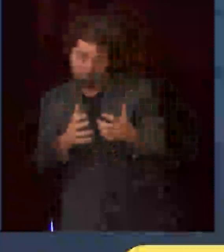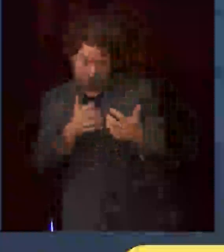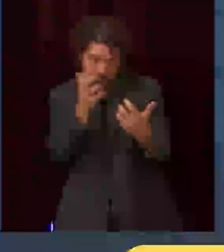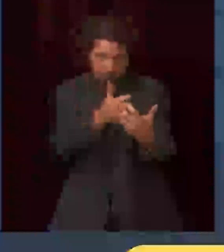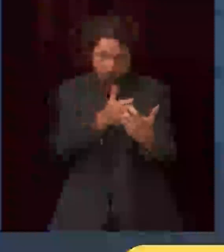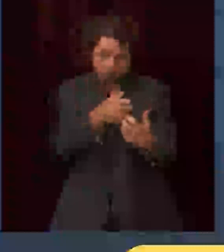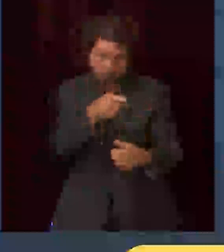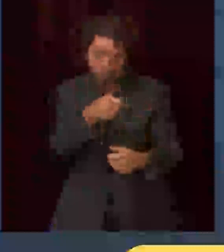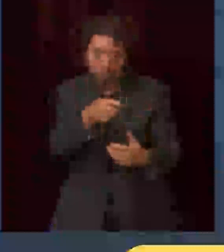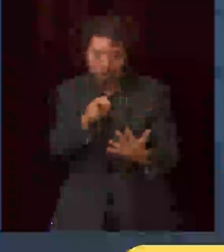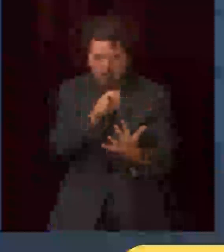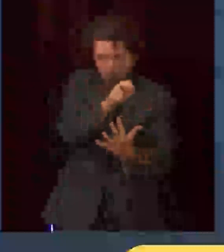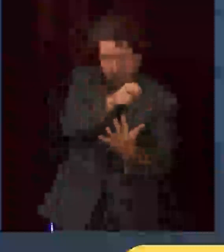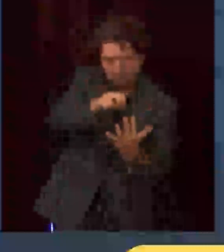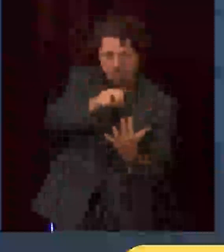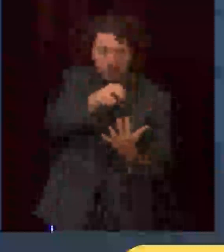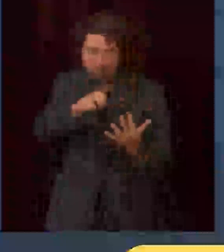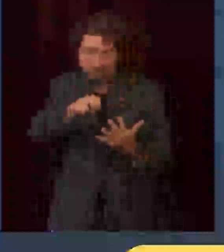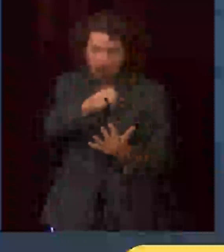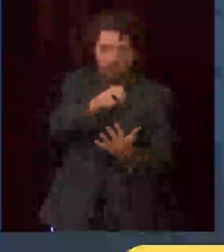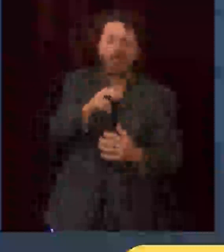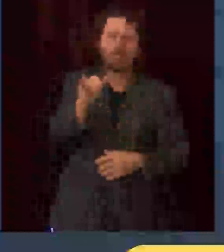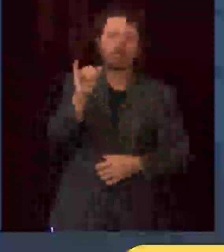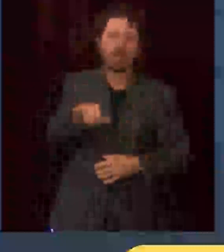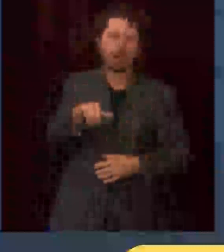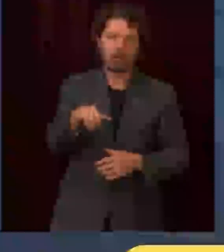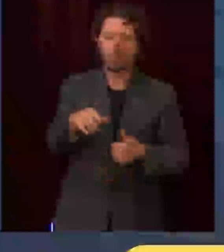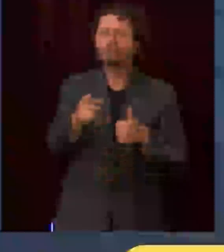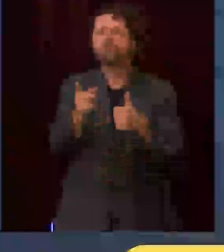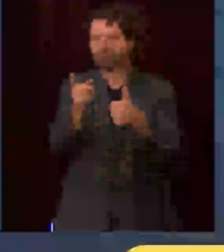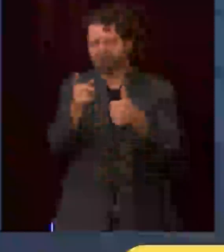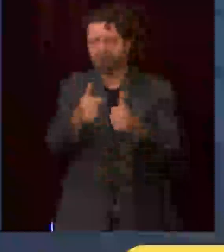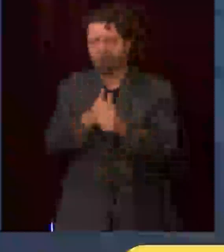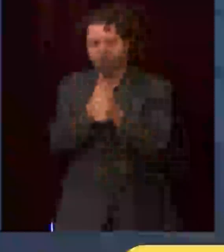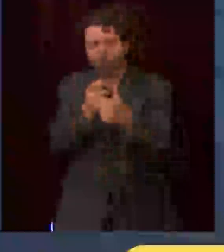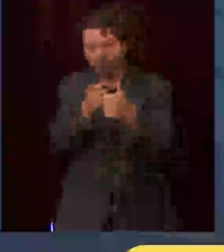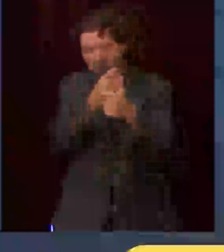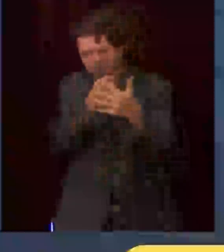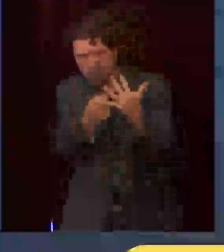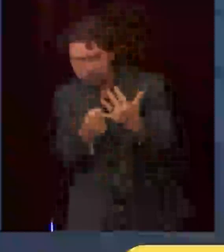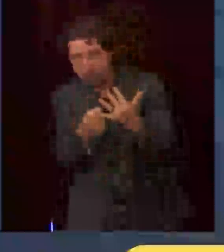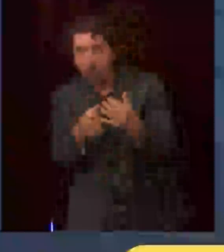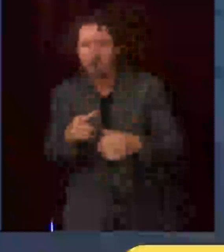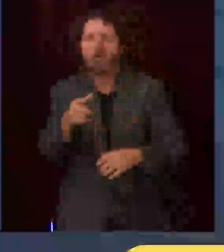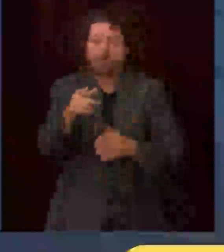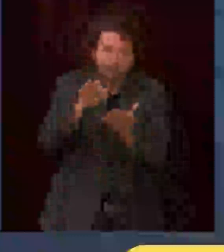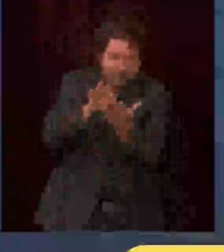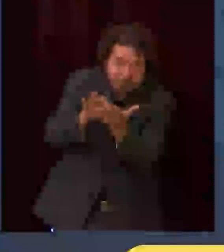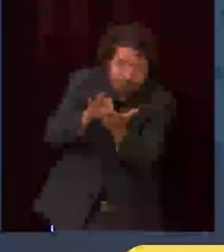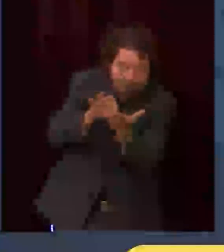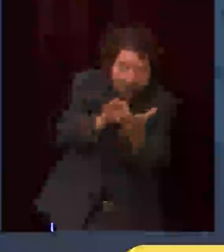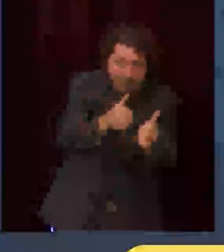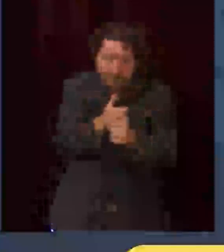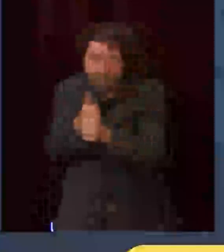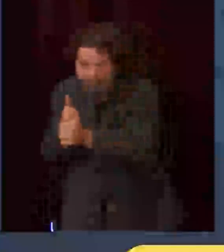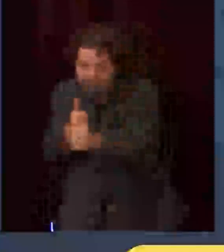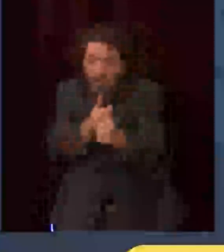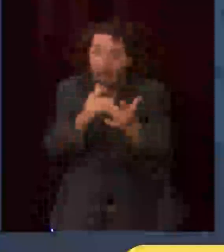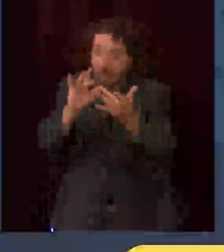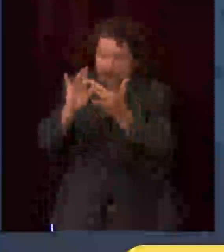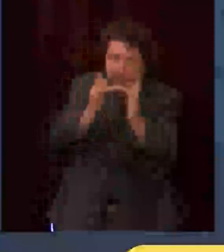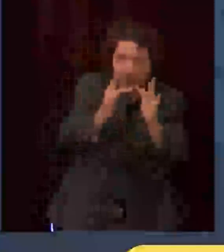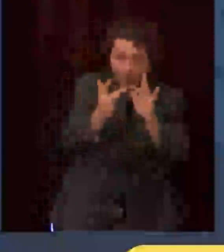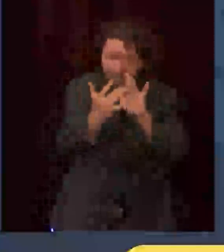contact tracing in isolation of people when they are tested, and using masks to prevent transmission.